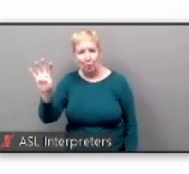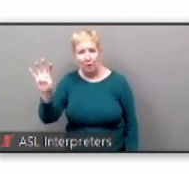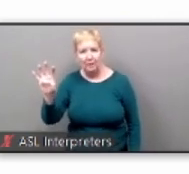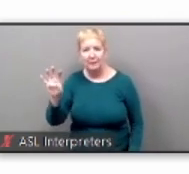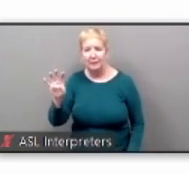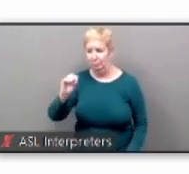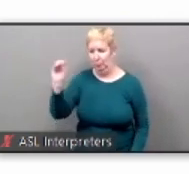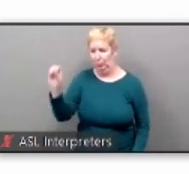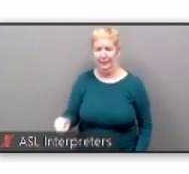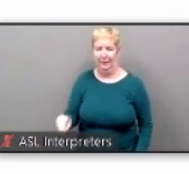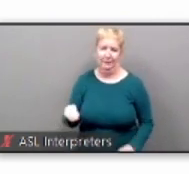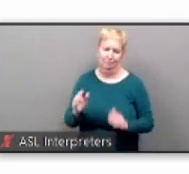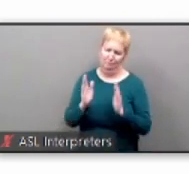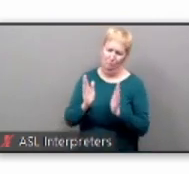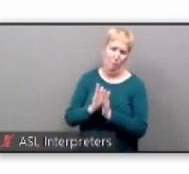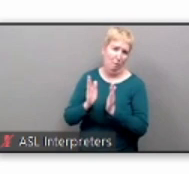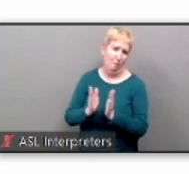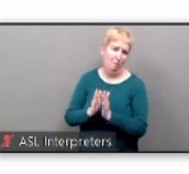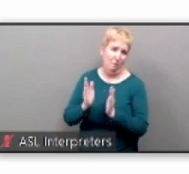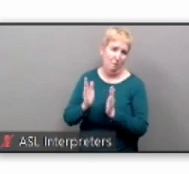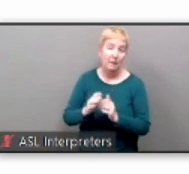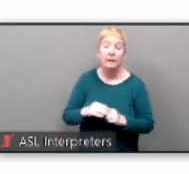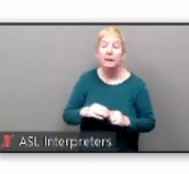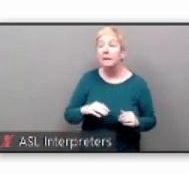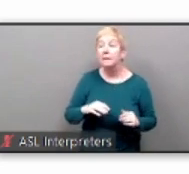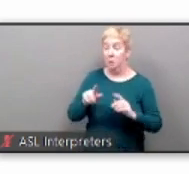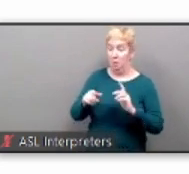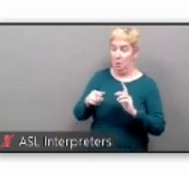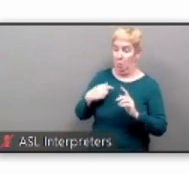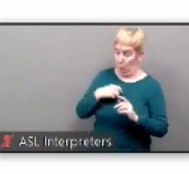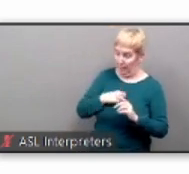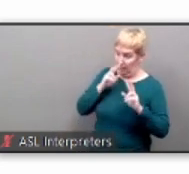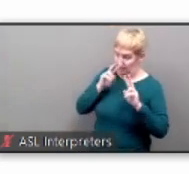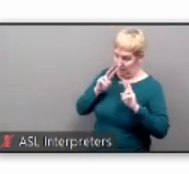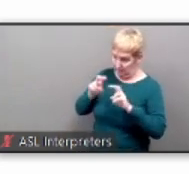0.074%. So when we look at this data